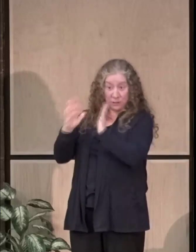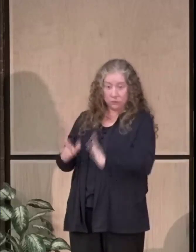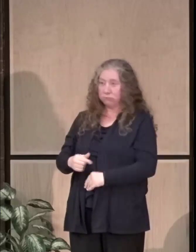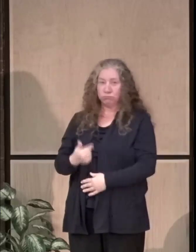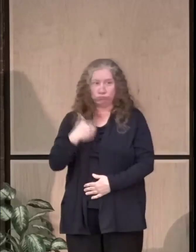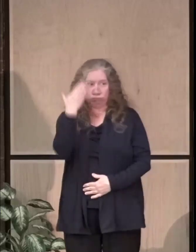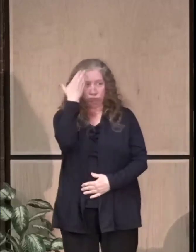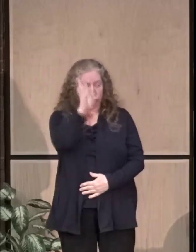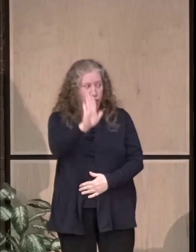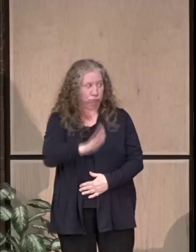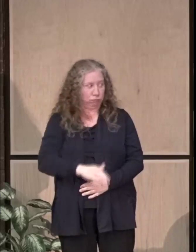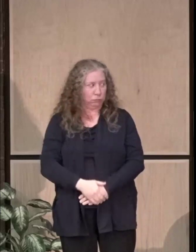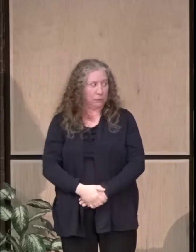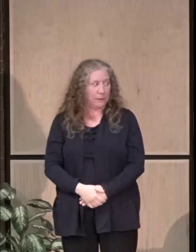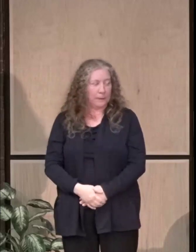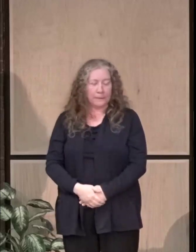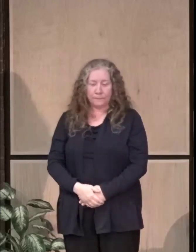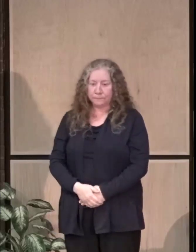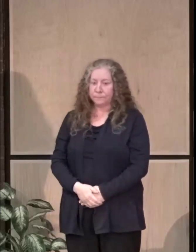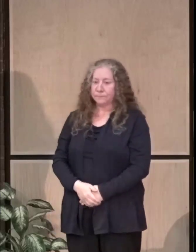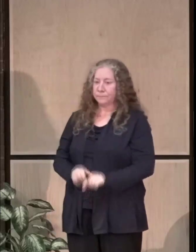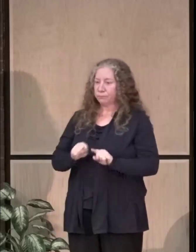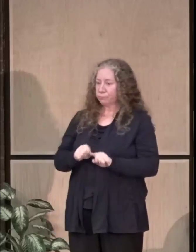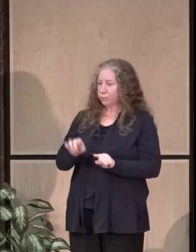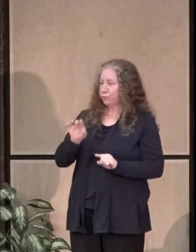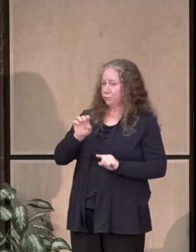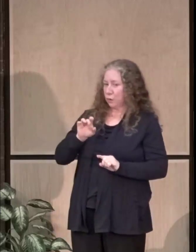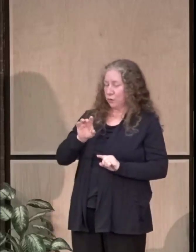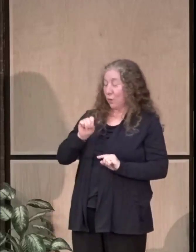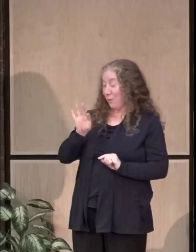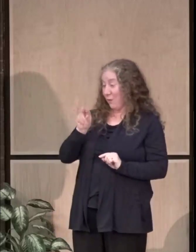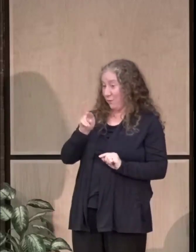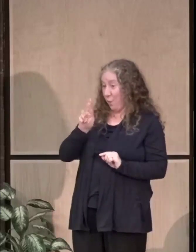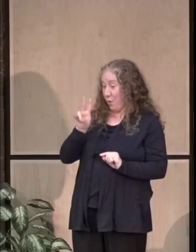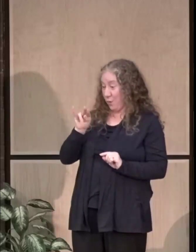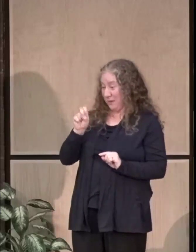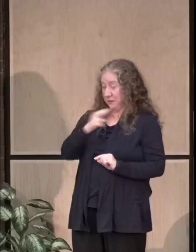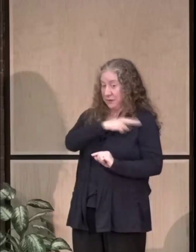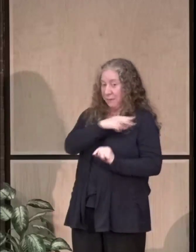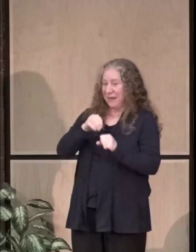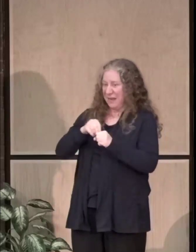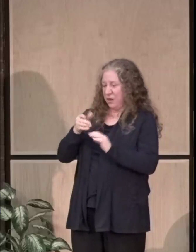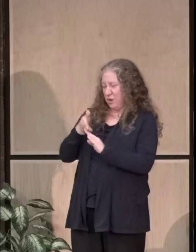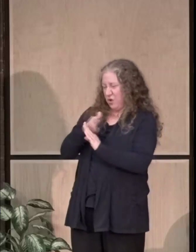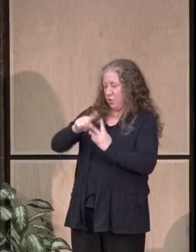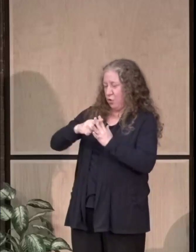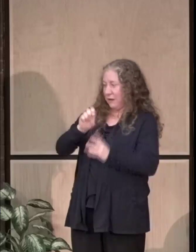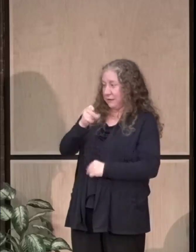And between his release at Four Winds in early August to mid-September,